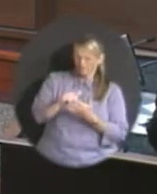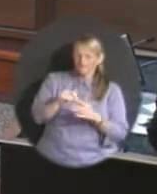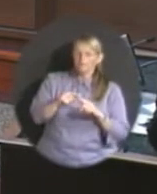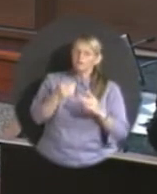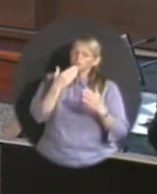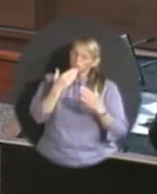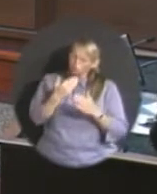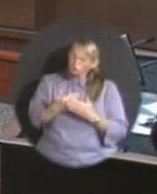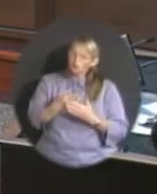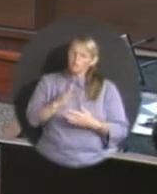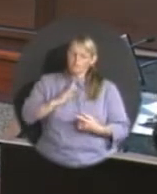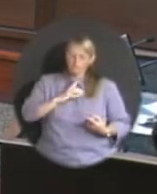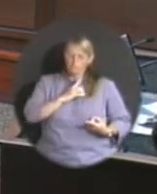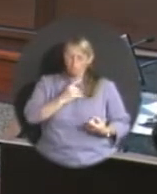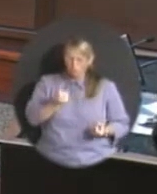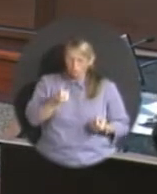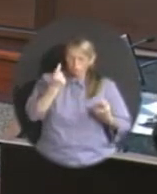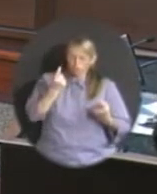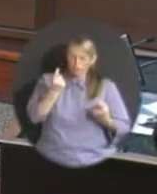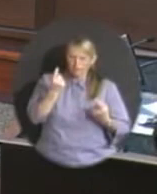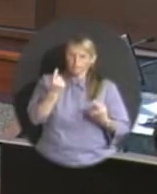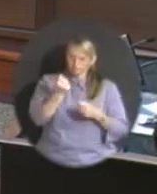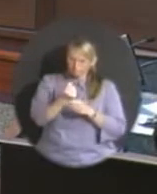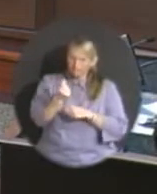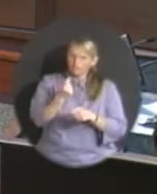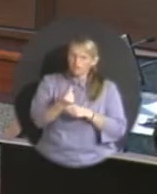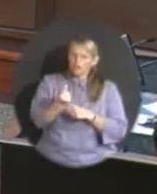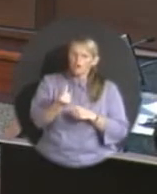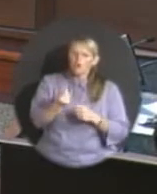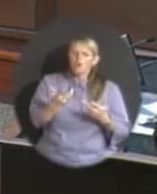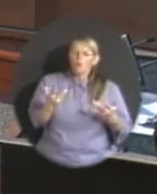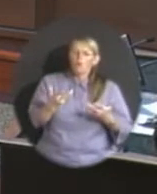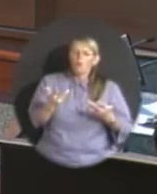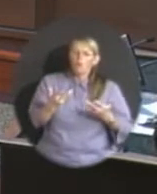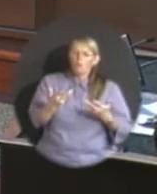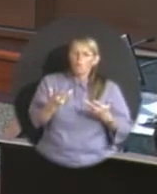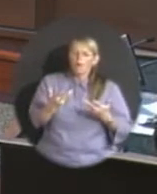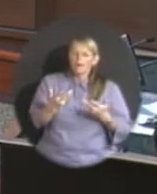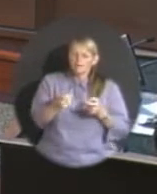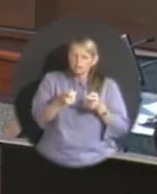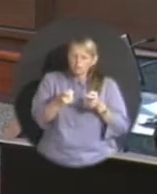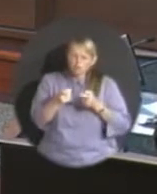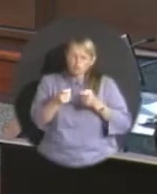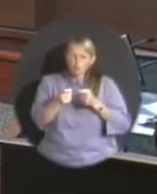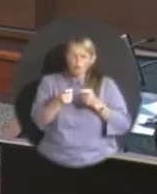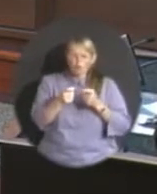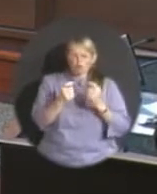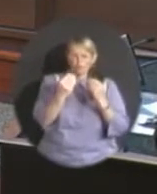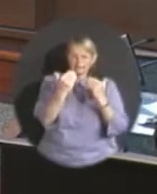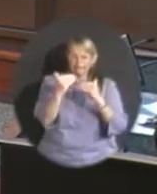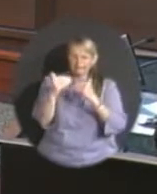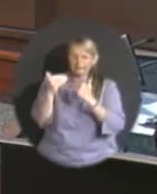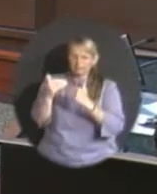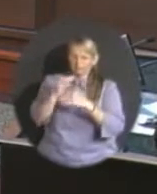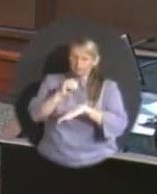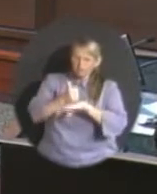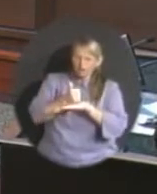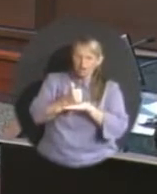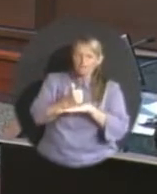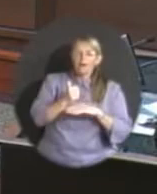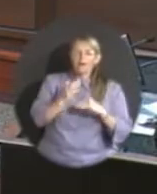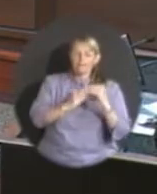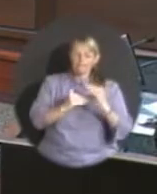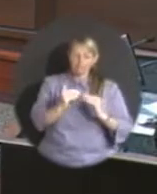board to understand every year what controls are in place at the building level to make